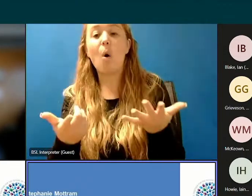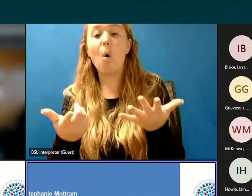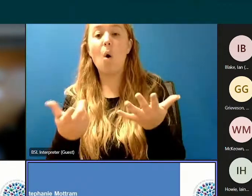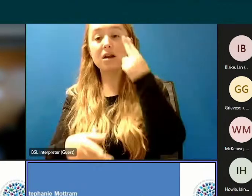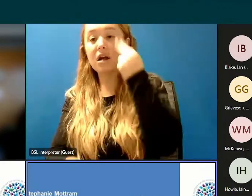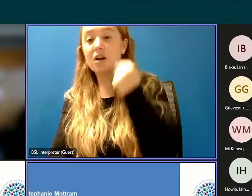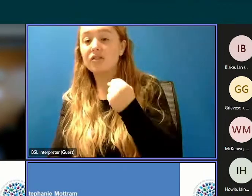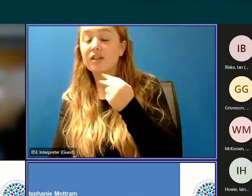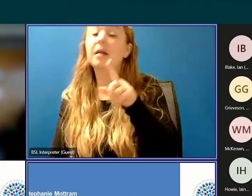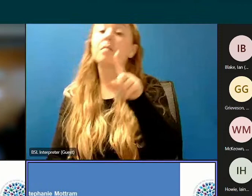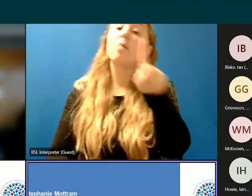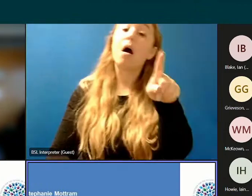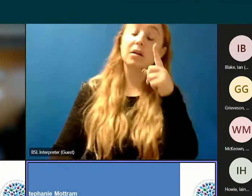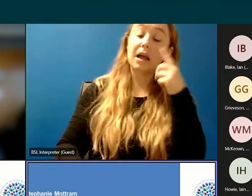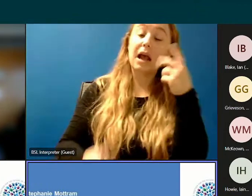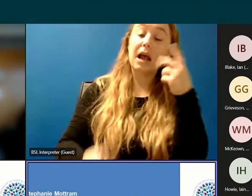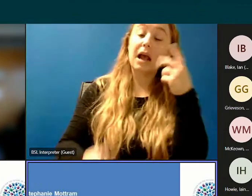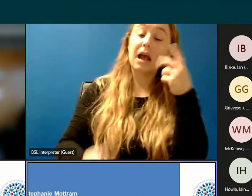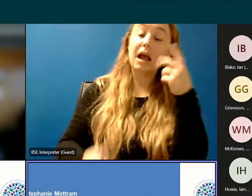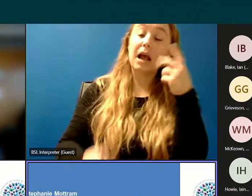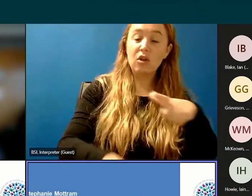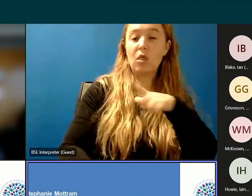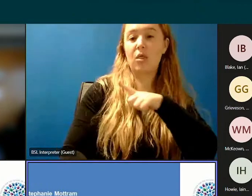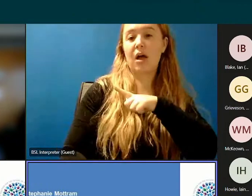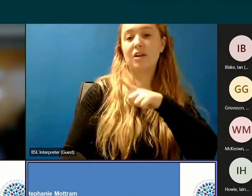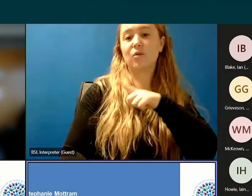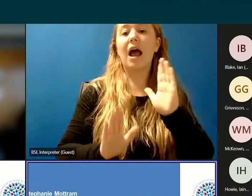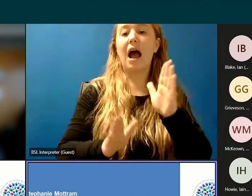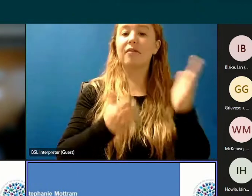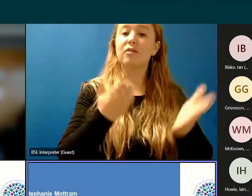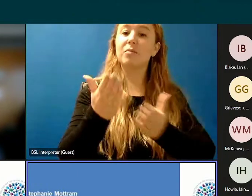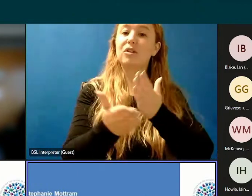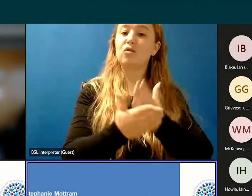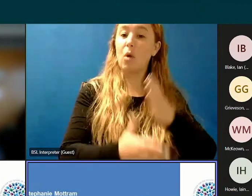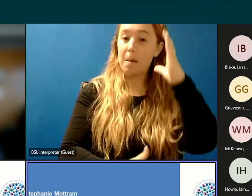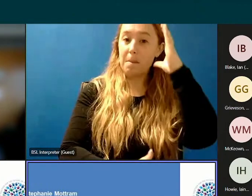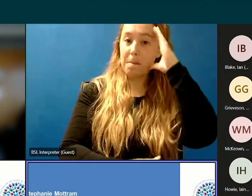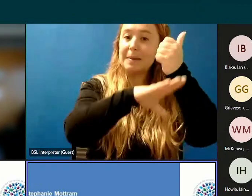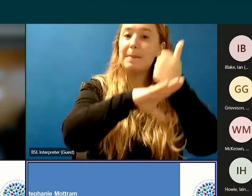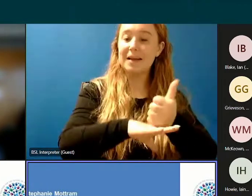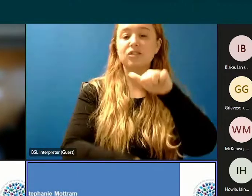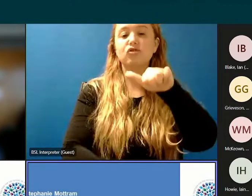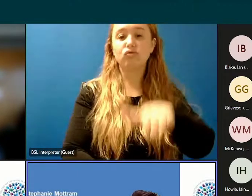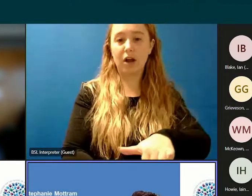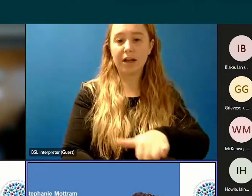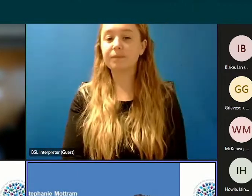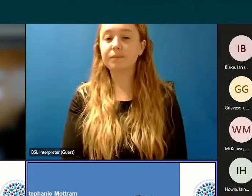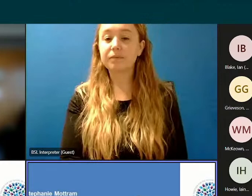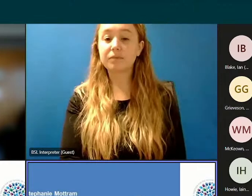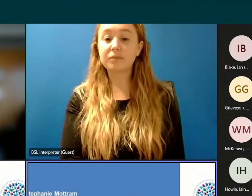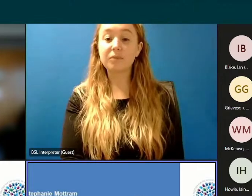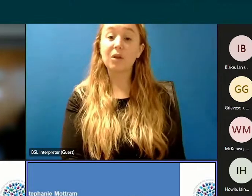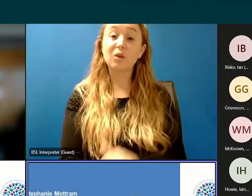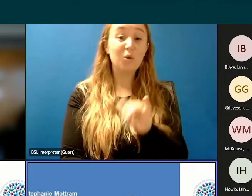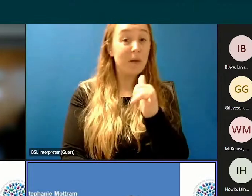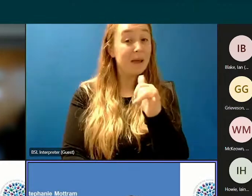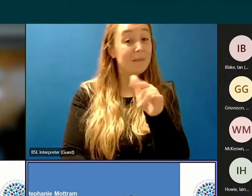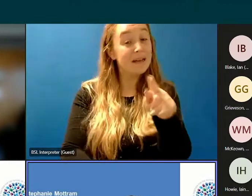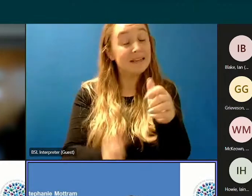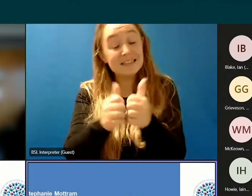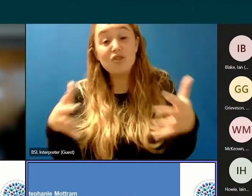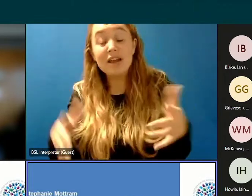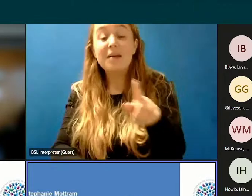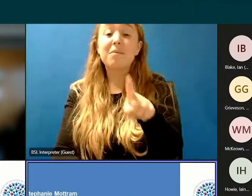need to get that bed base right. We also need to remember, and whether you agree with it or not, we also need to remember